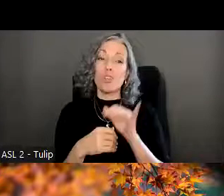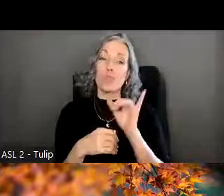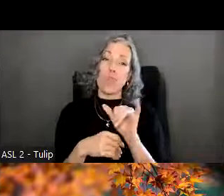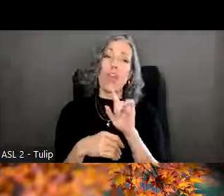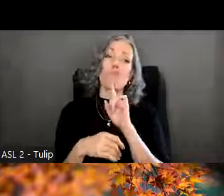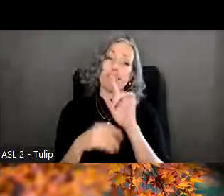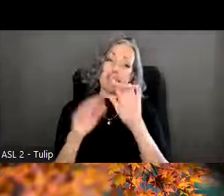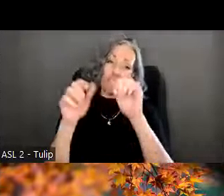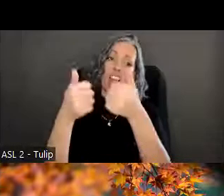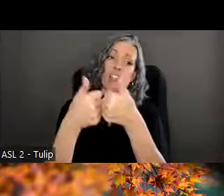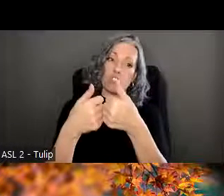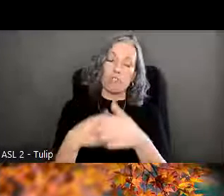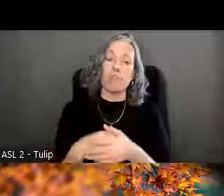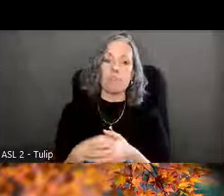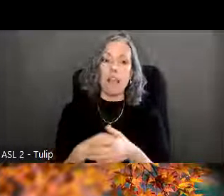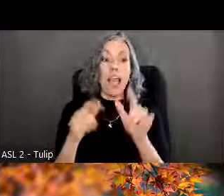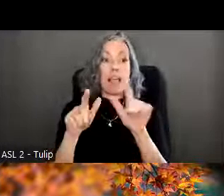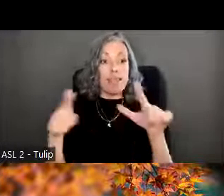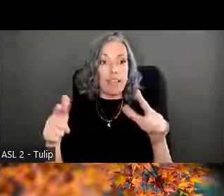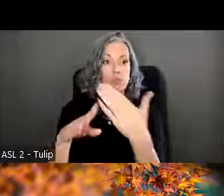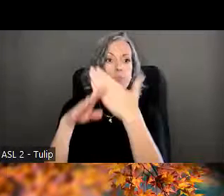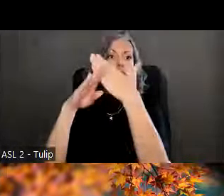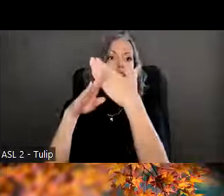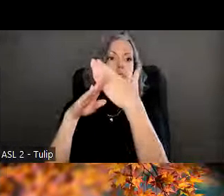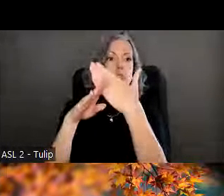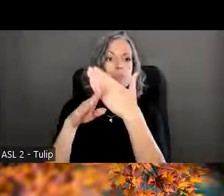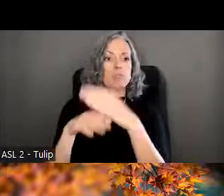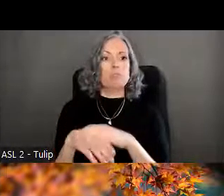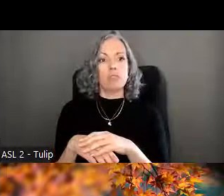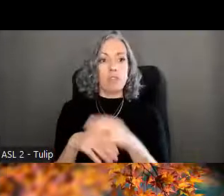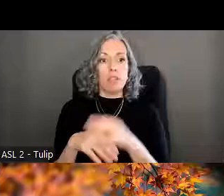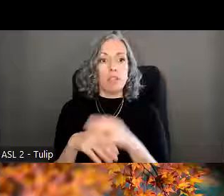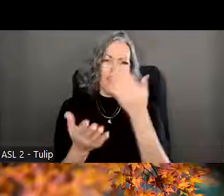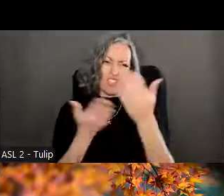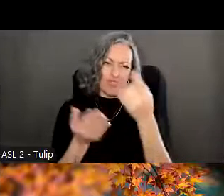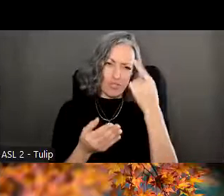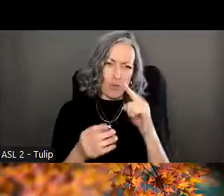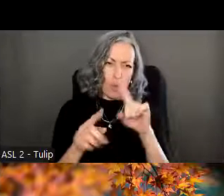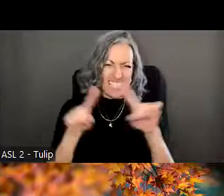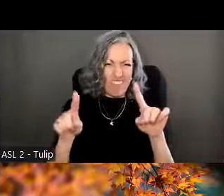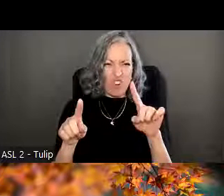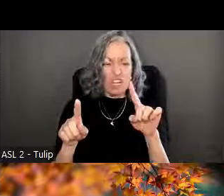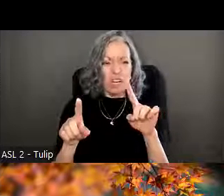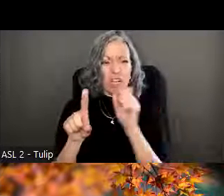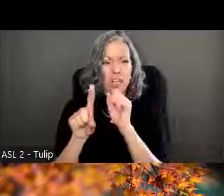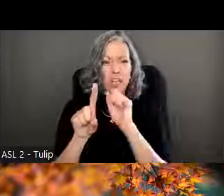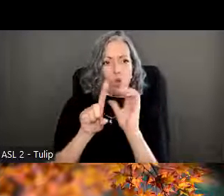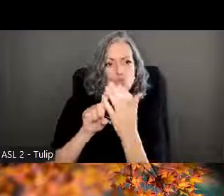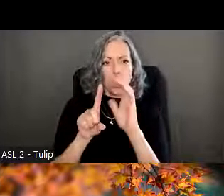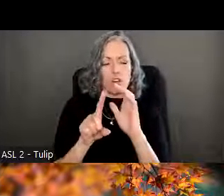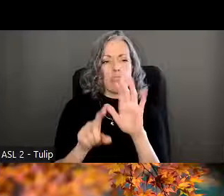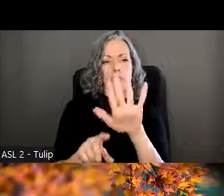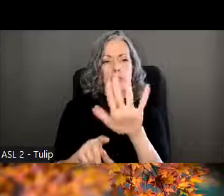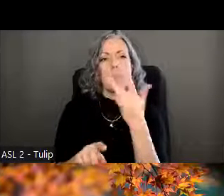a challenge. Language barriers. The organization providing the services may not provide it in the preferred